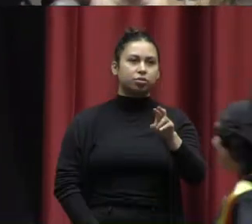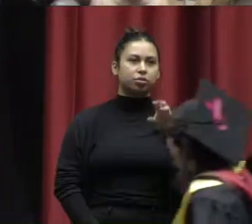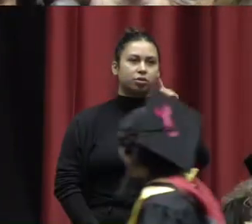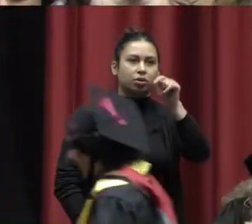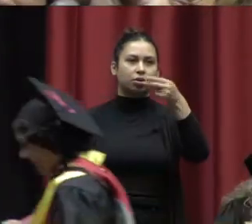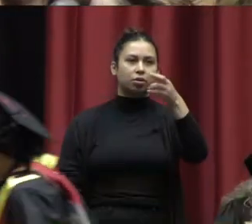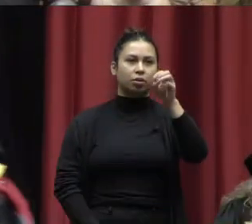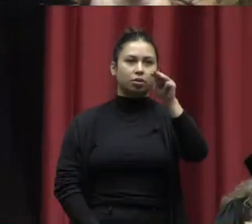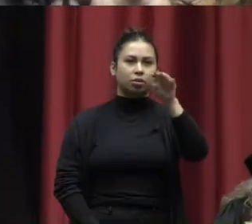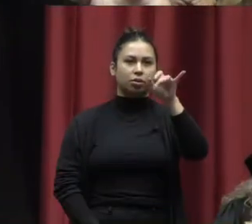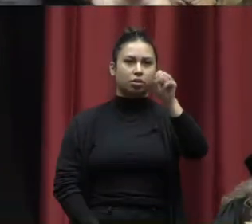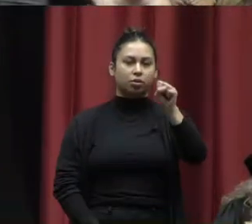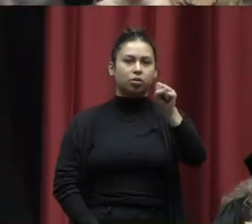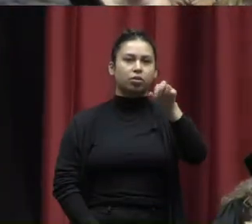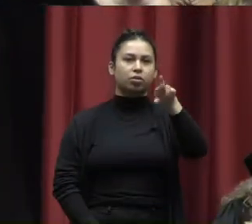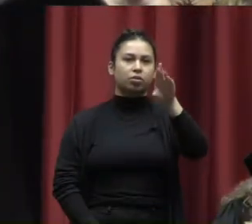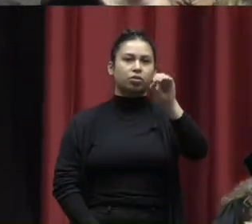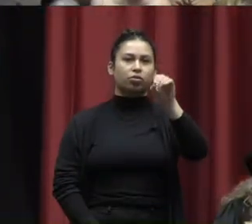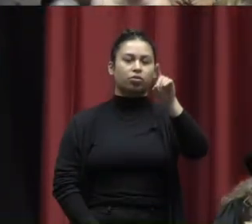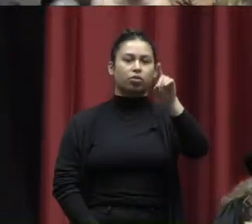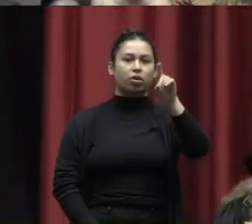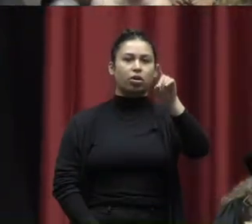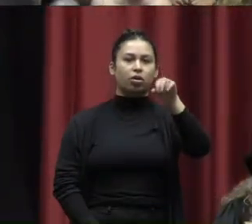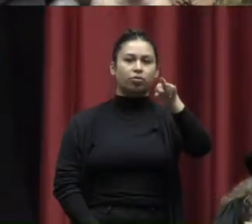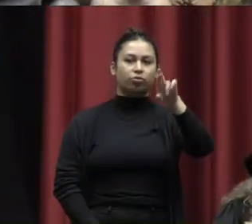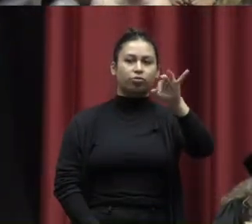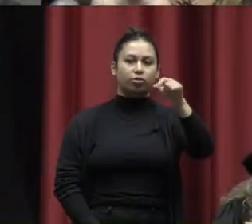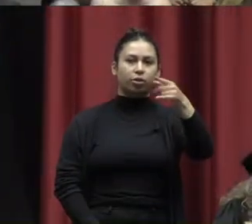Tomas Rodriguez.